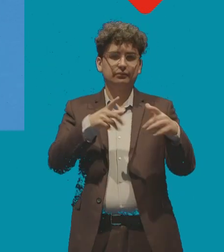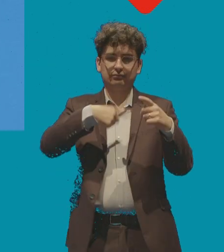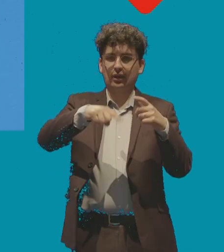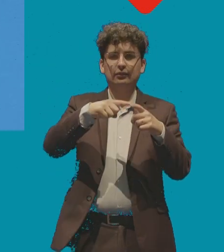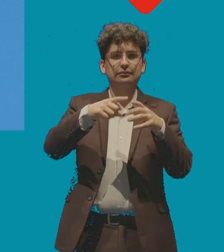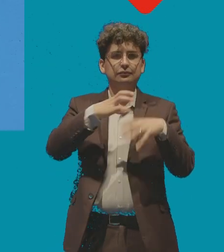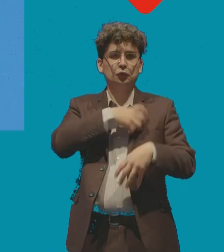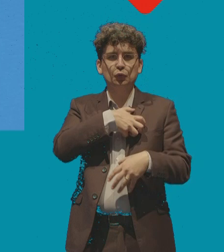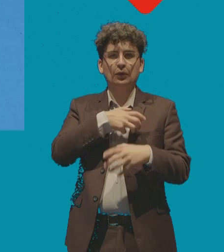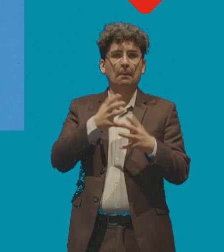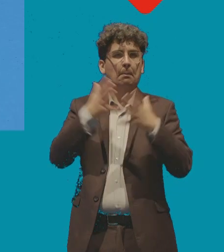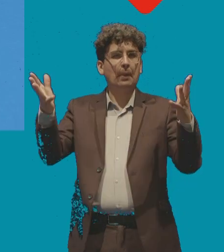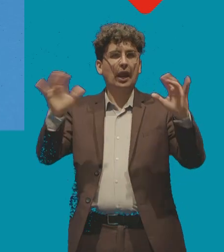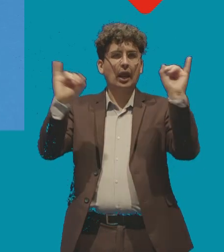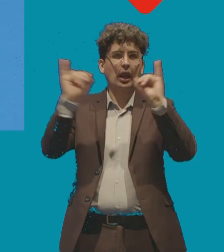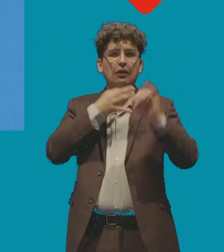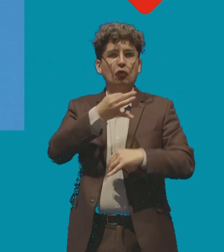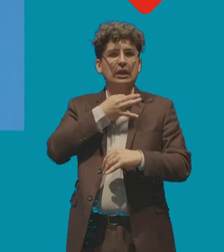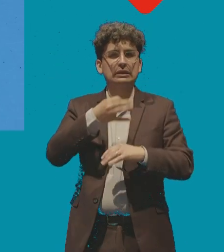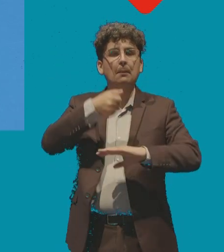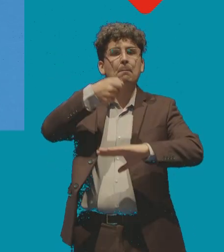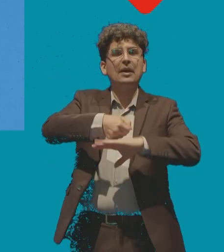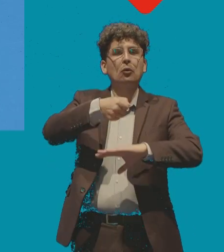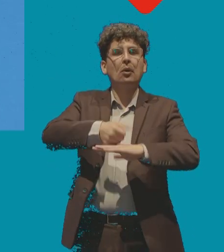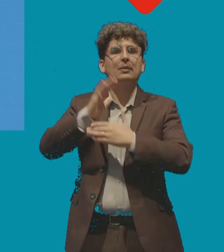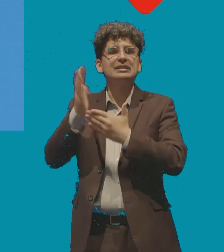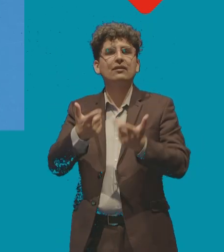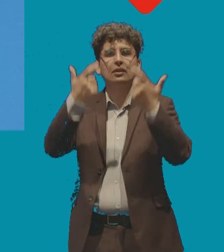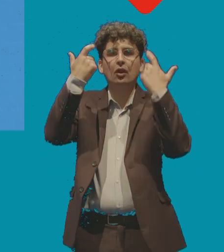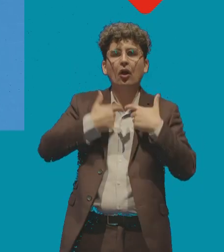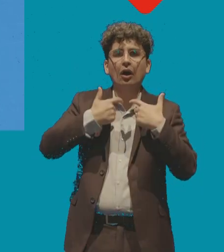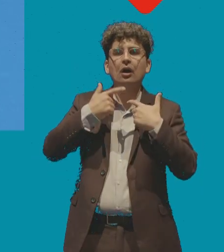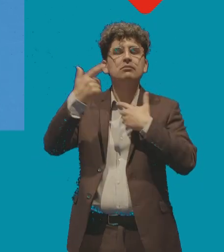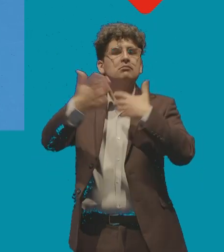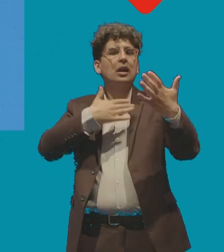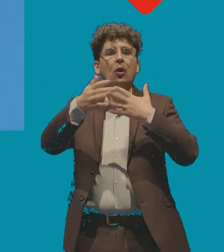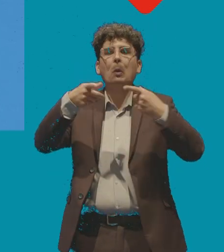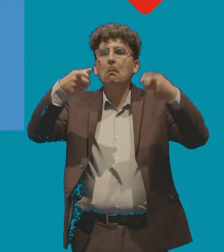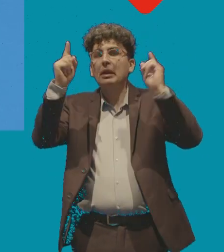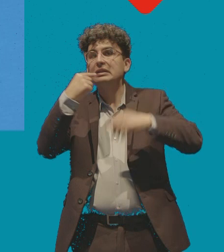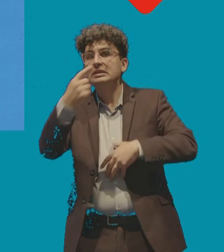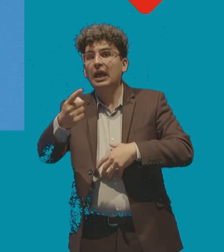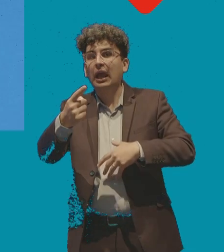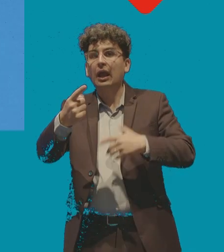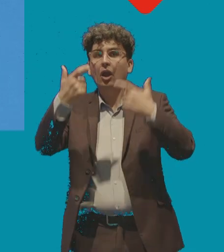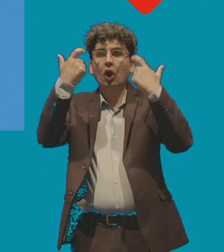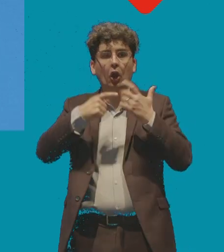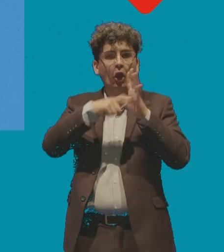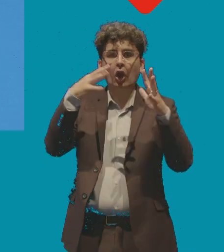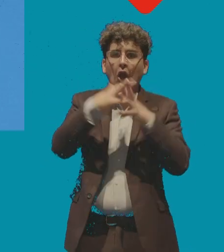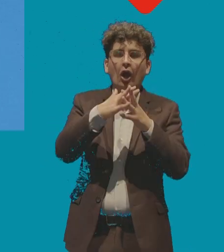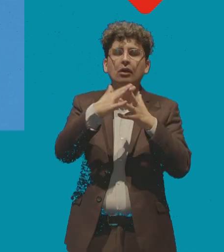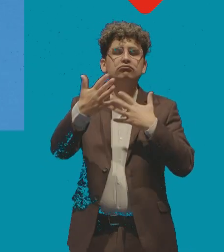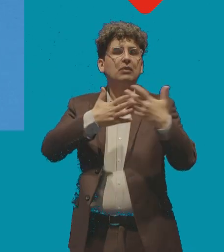ever threats in the form of minimum service legislation. And despite what ministers may say, that legislation has nothing to do with